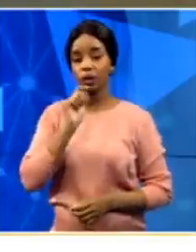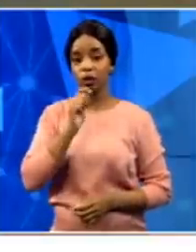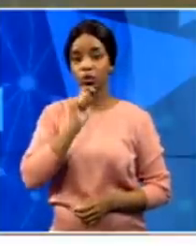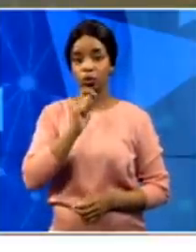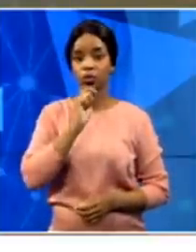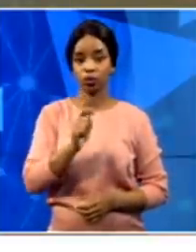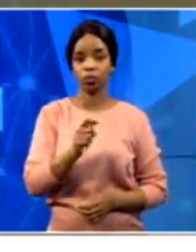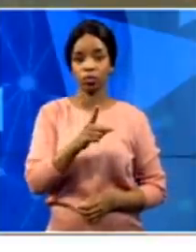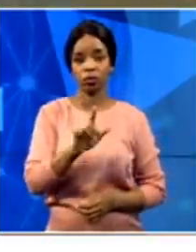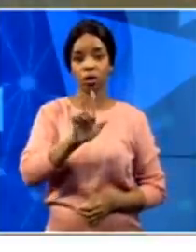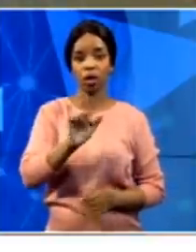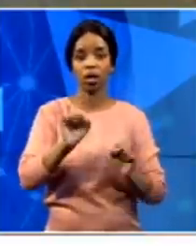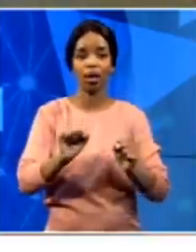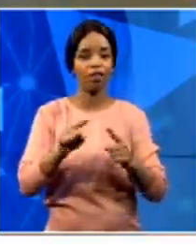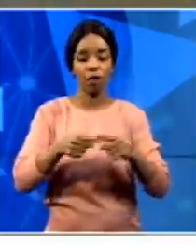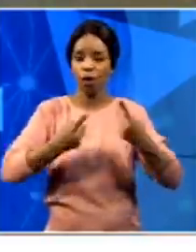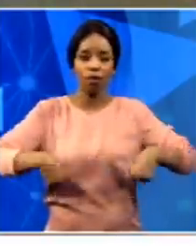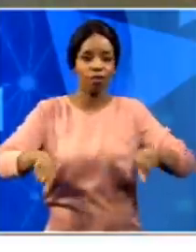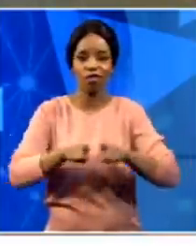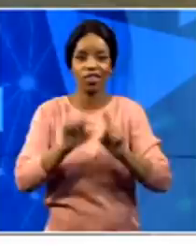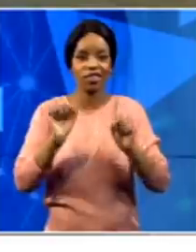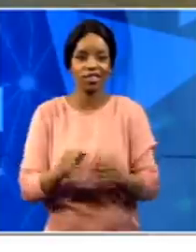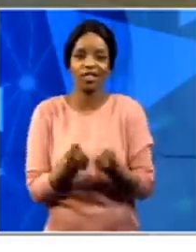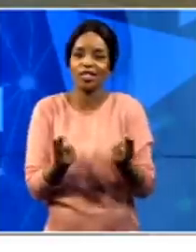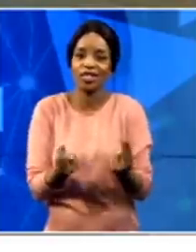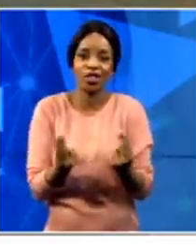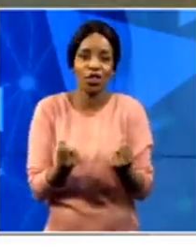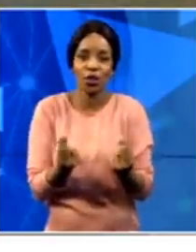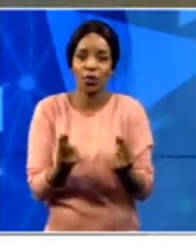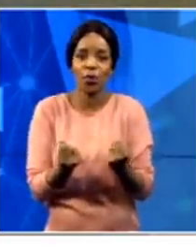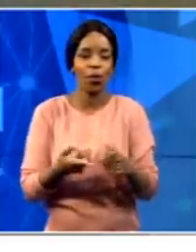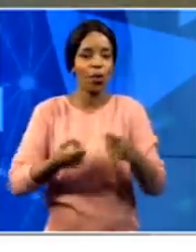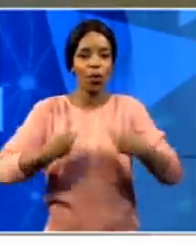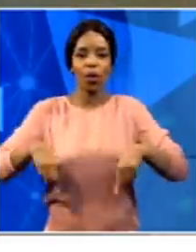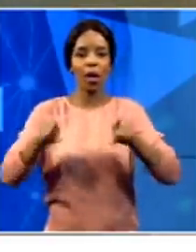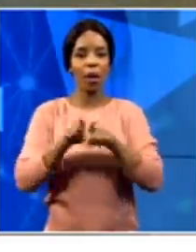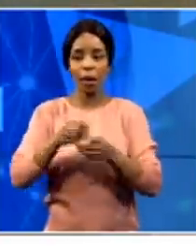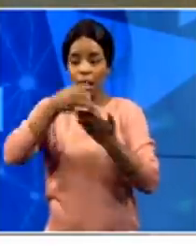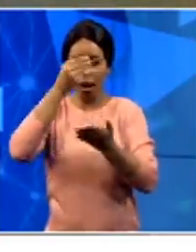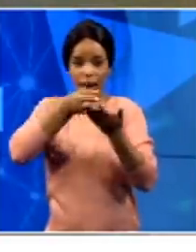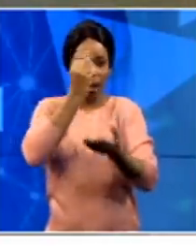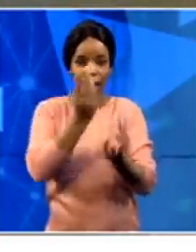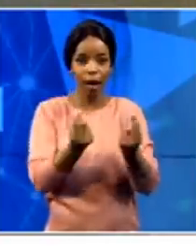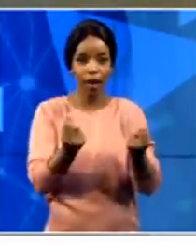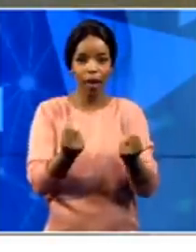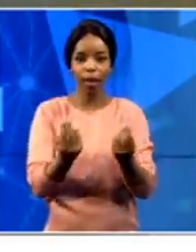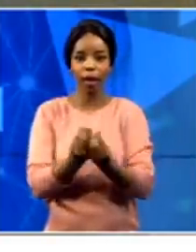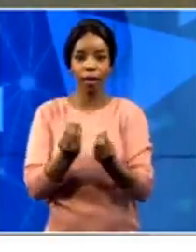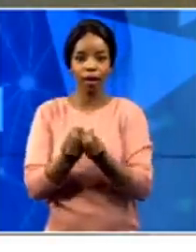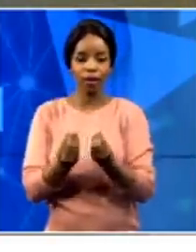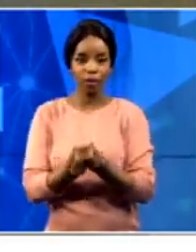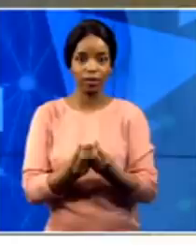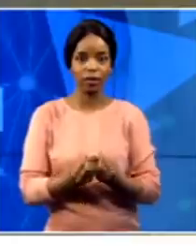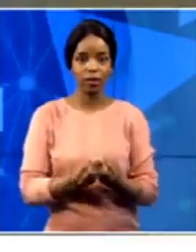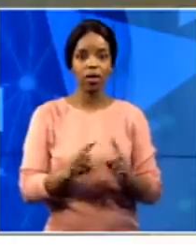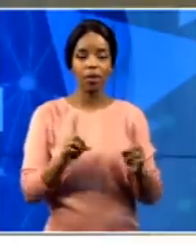as you correctly said. For all of us, it's new, and we are all grappling with different things, giving it our best shot. And my